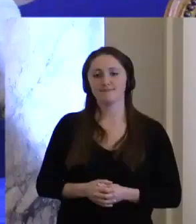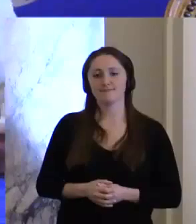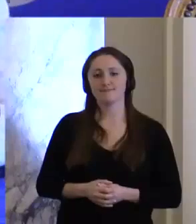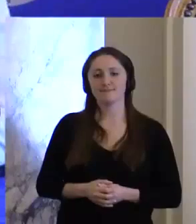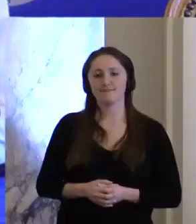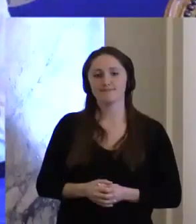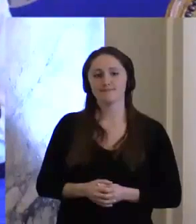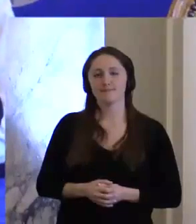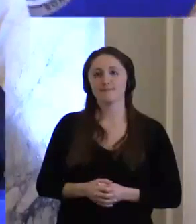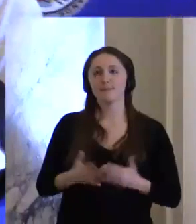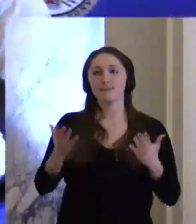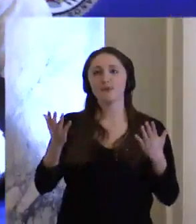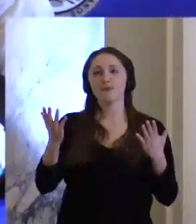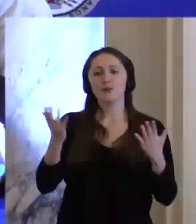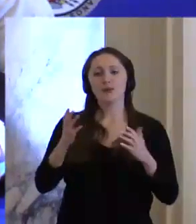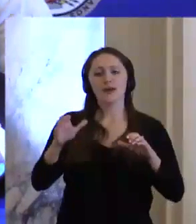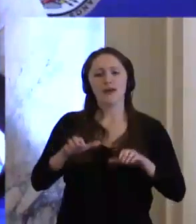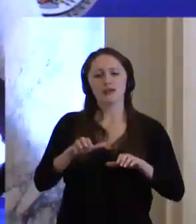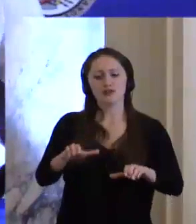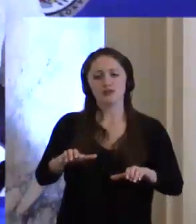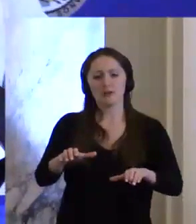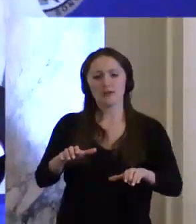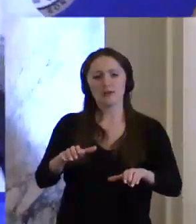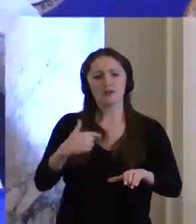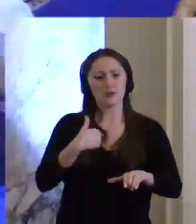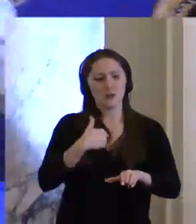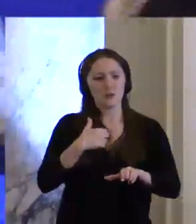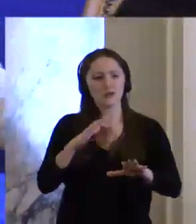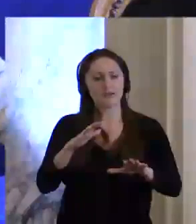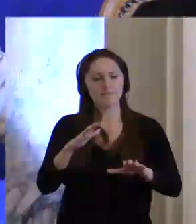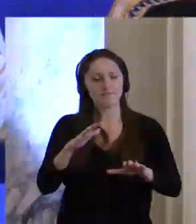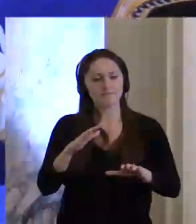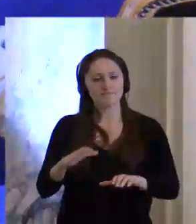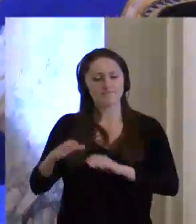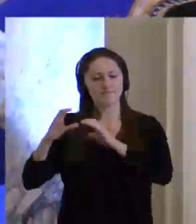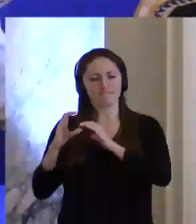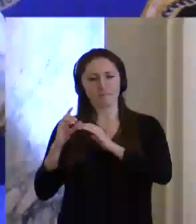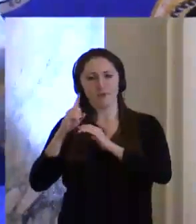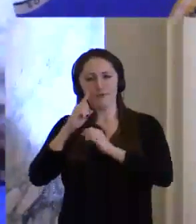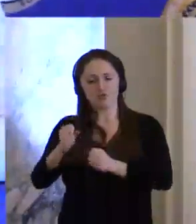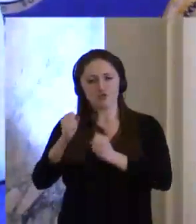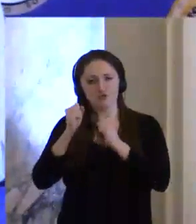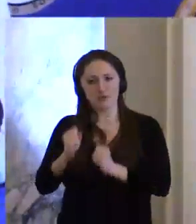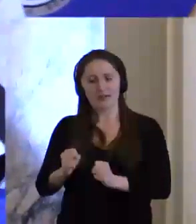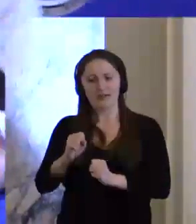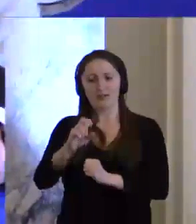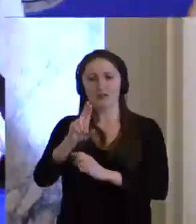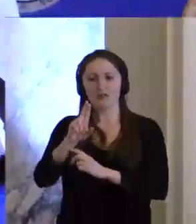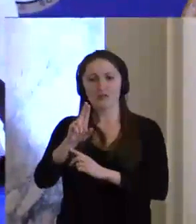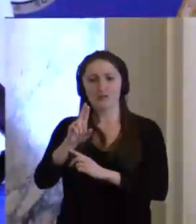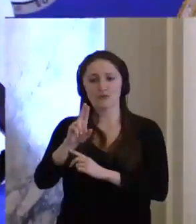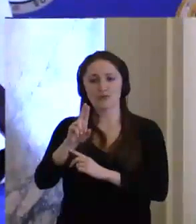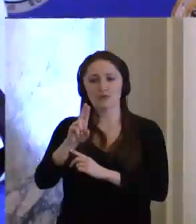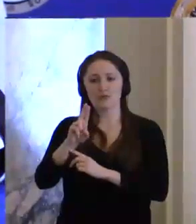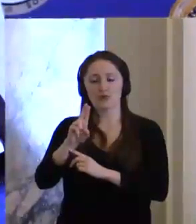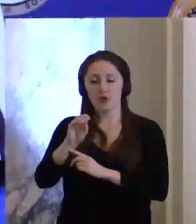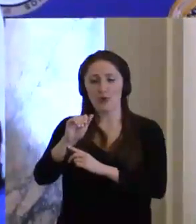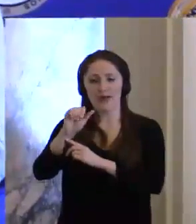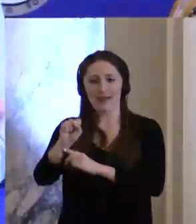What actions to take to strengthen the OAS given the new political reality of our